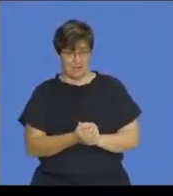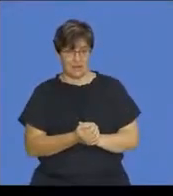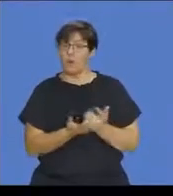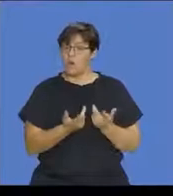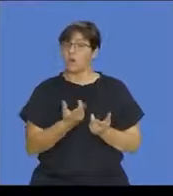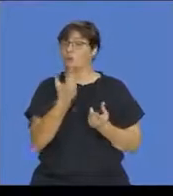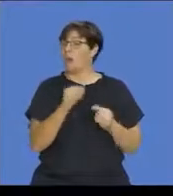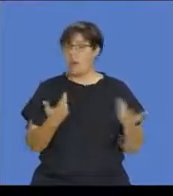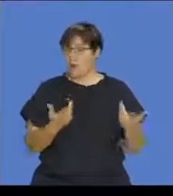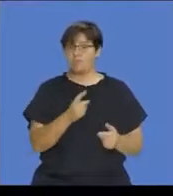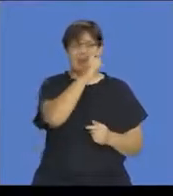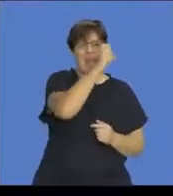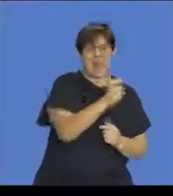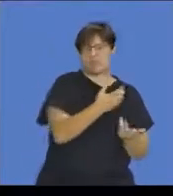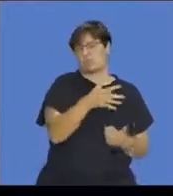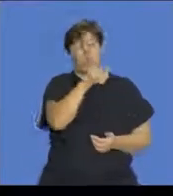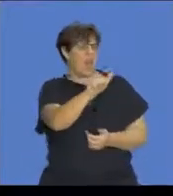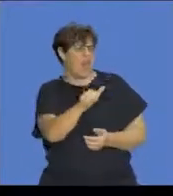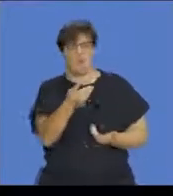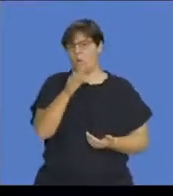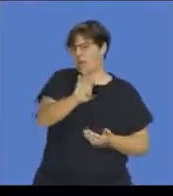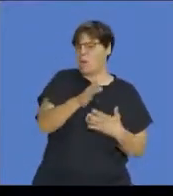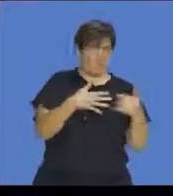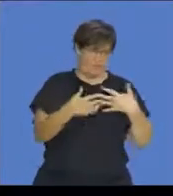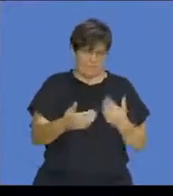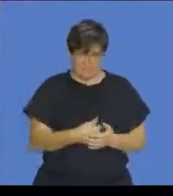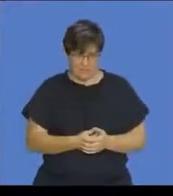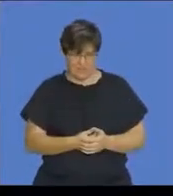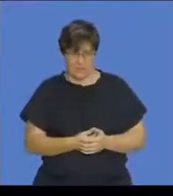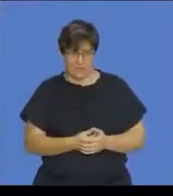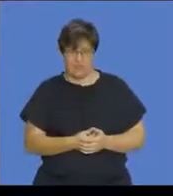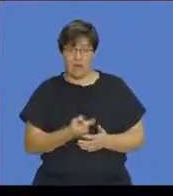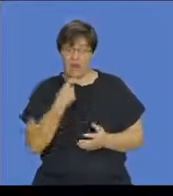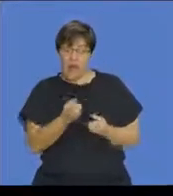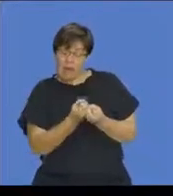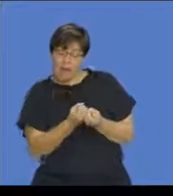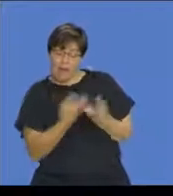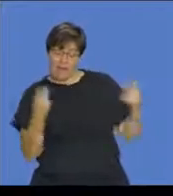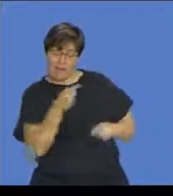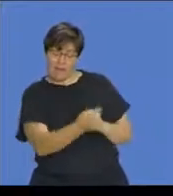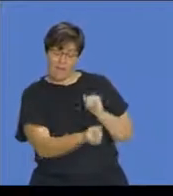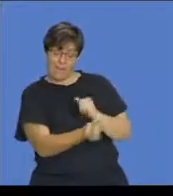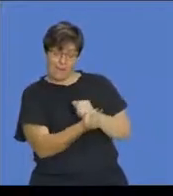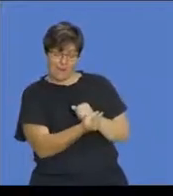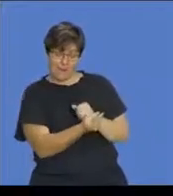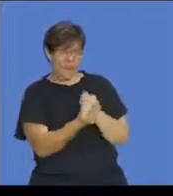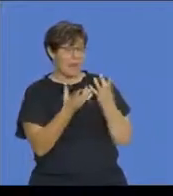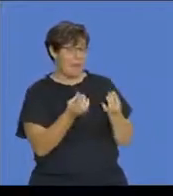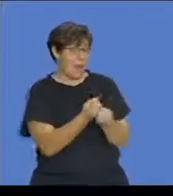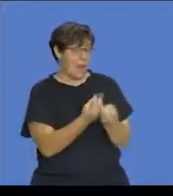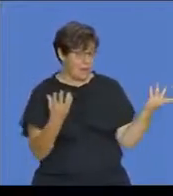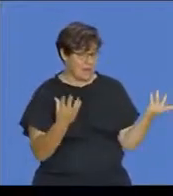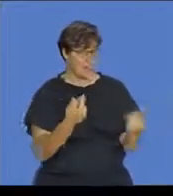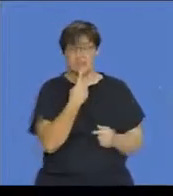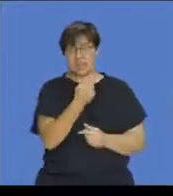letter X or A or B or whatever. If we want to know the number of those events or outcomes in a set,